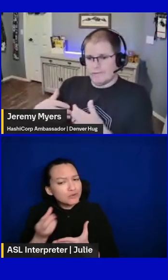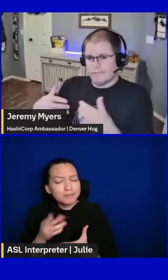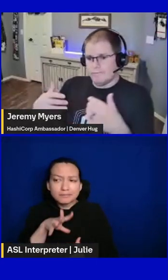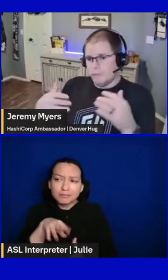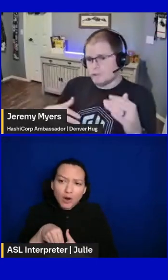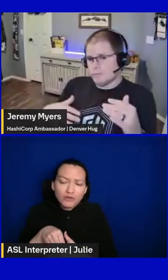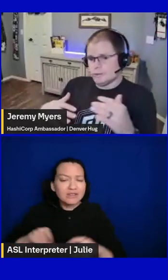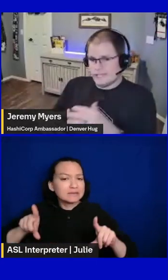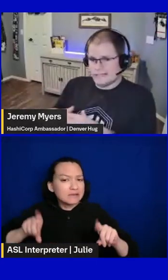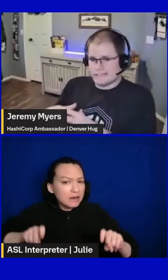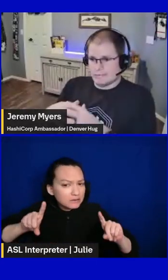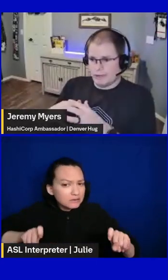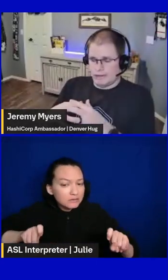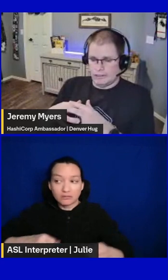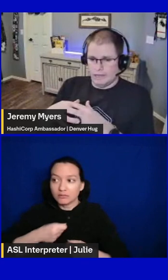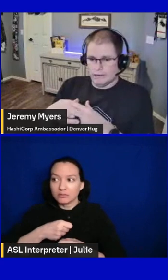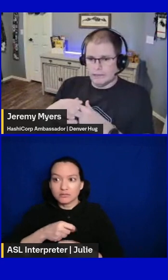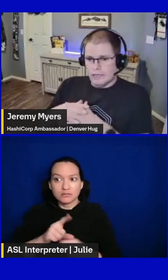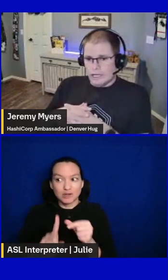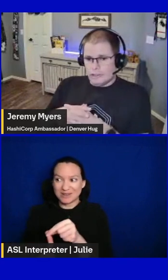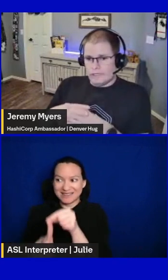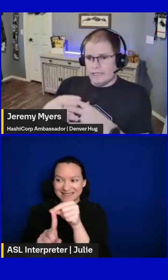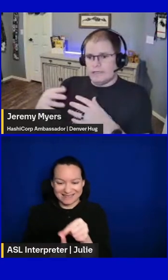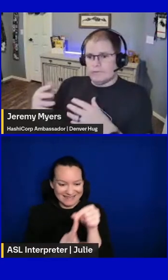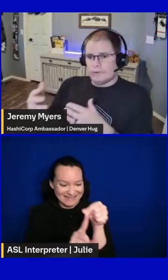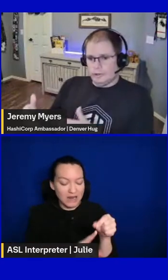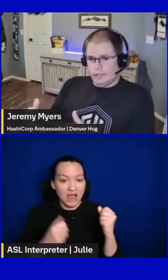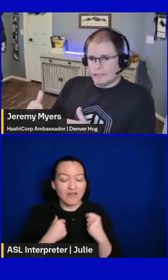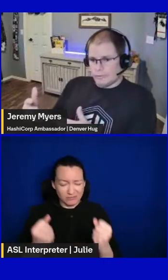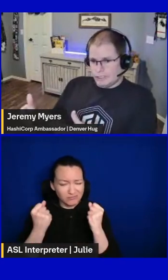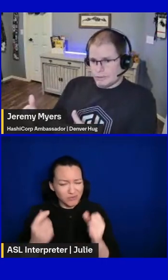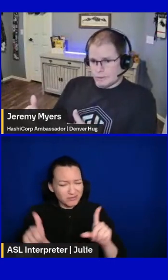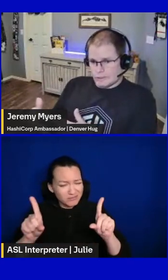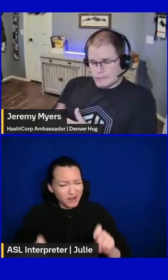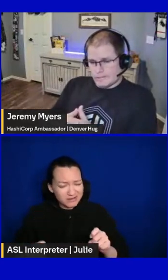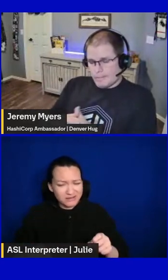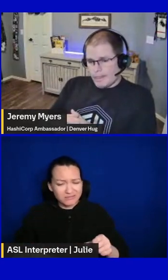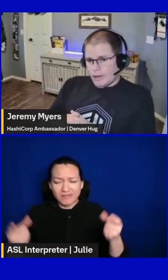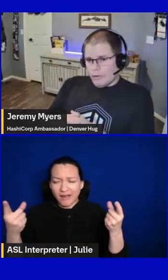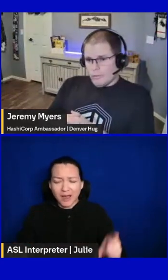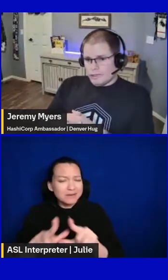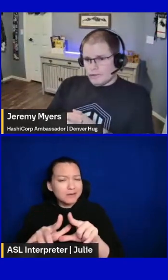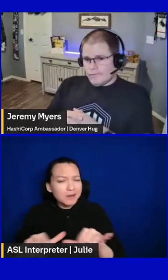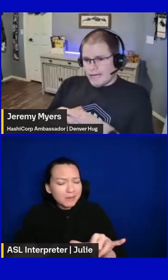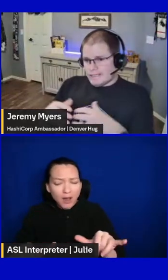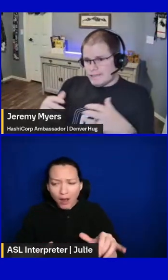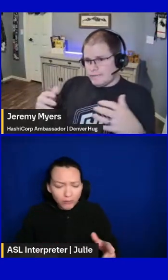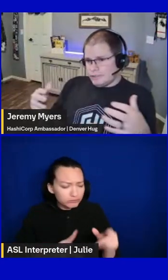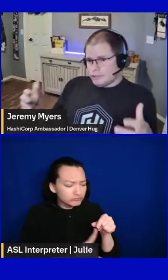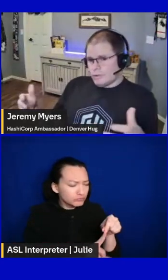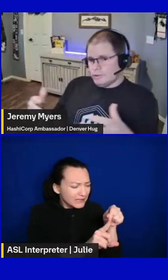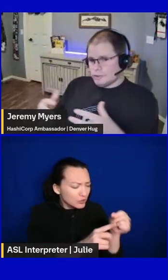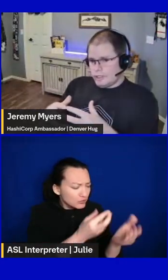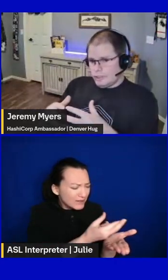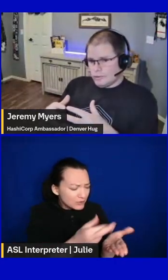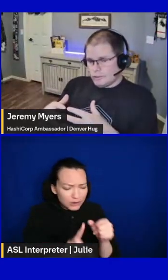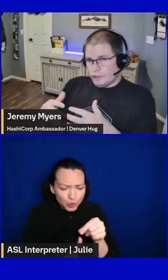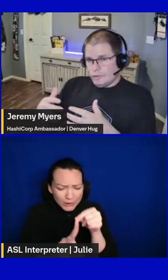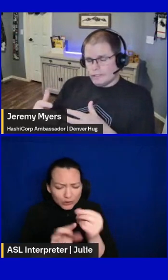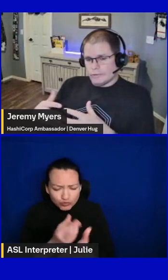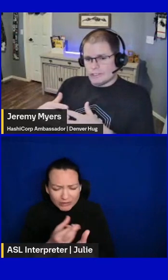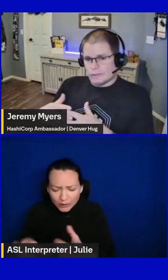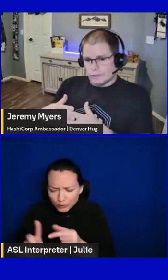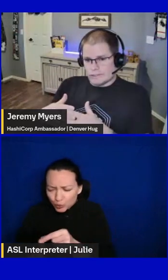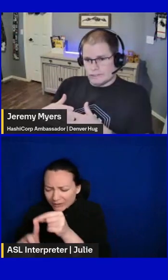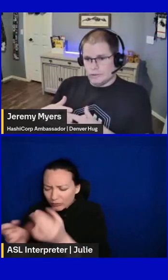your test, you want them to be unique so that if you have multiple tests in parallel, you get unique resources. What you'll find is